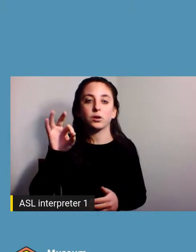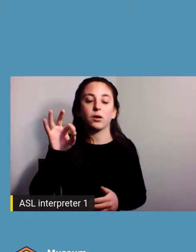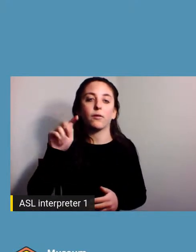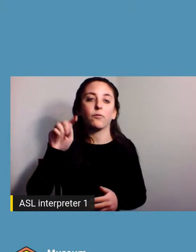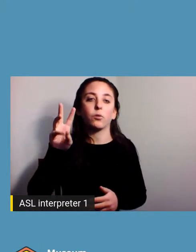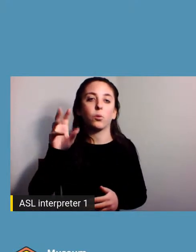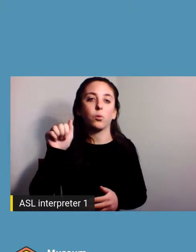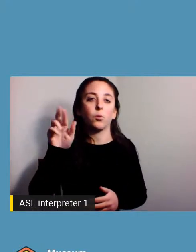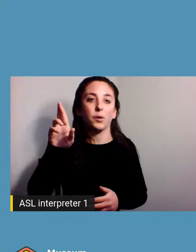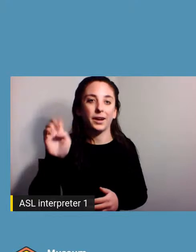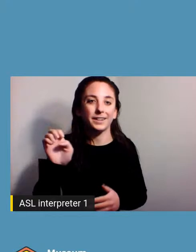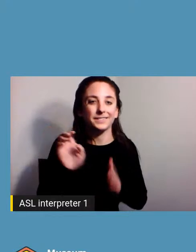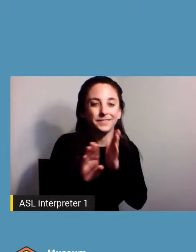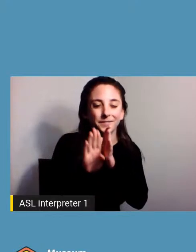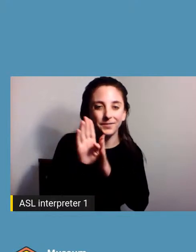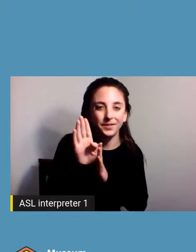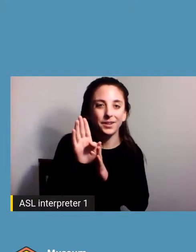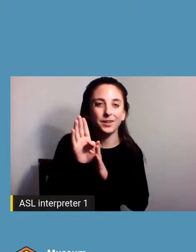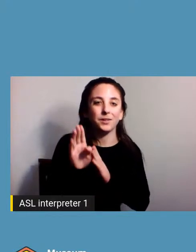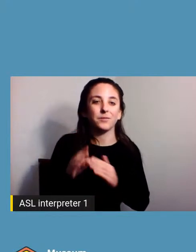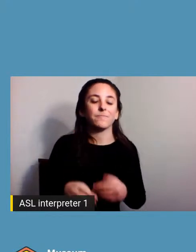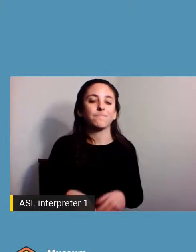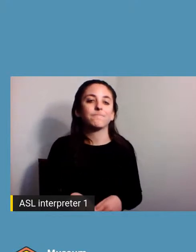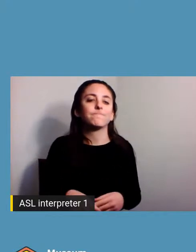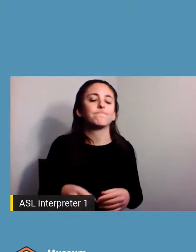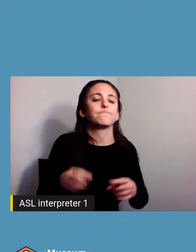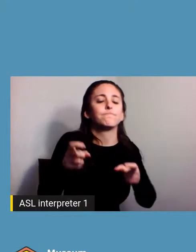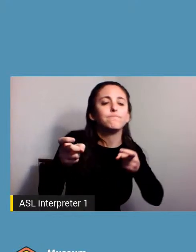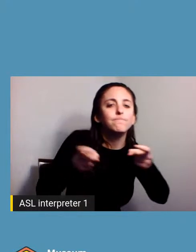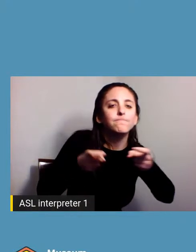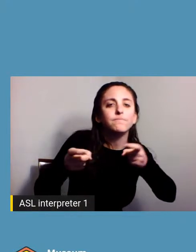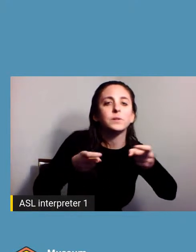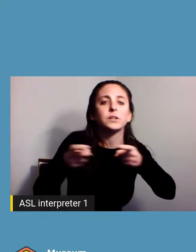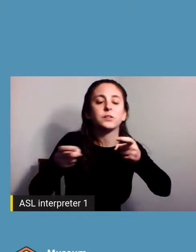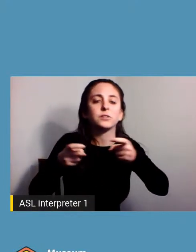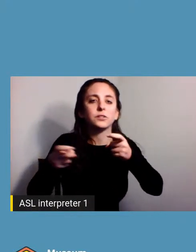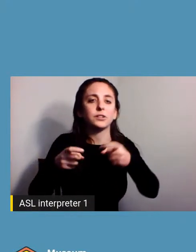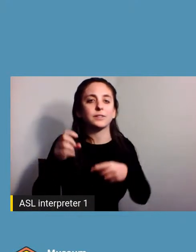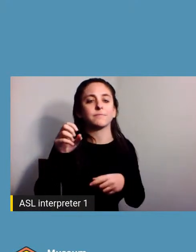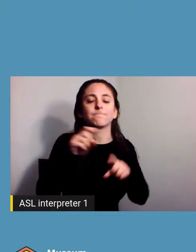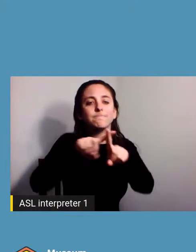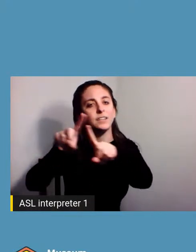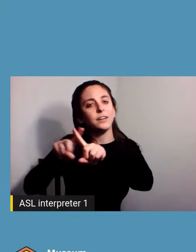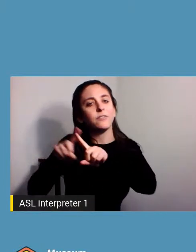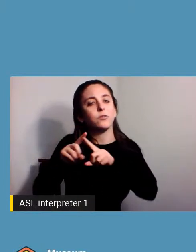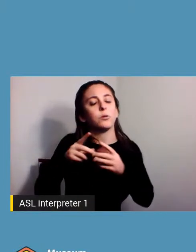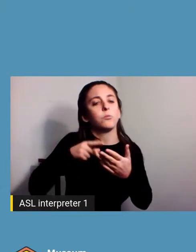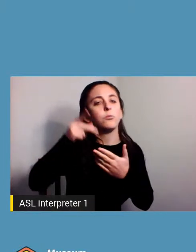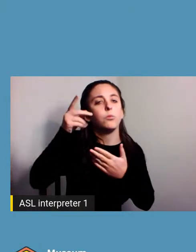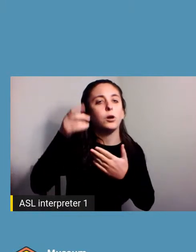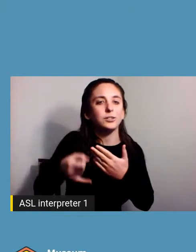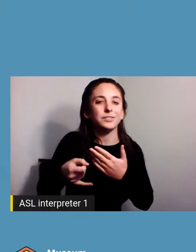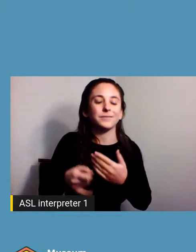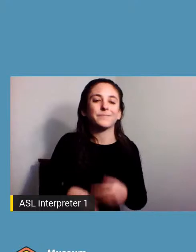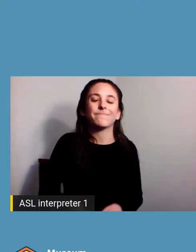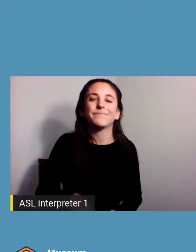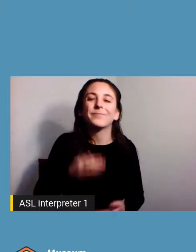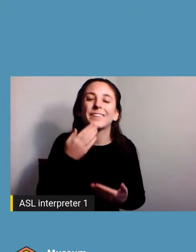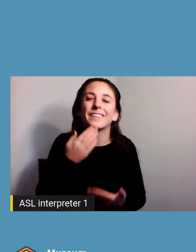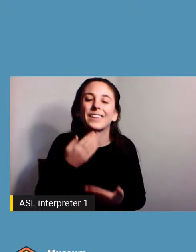commercial software industry, managing and directing a wide range of software development projects. Carla, thanks for being with